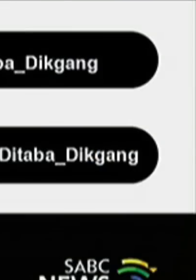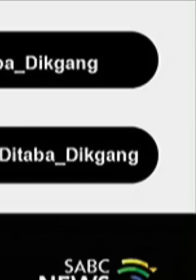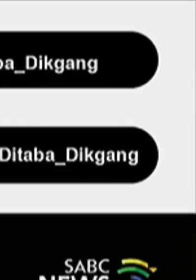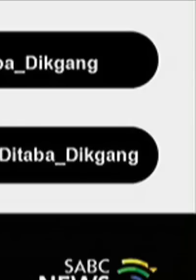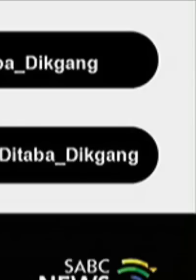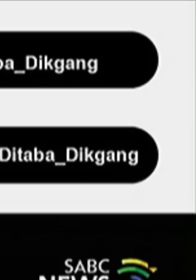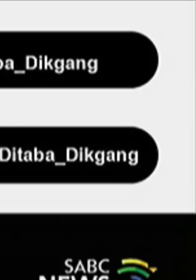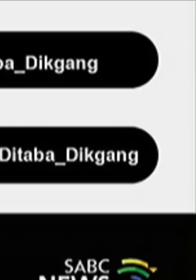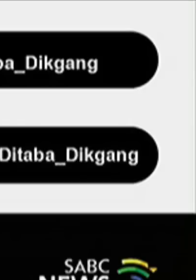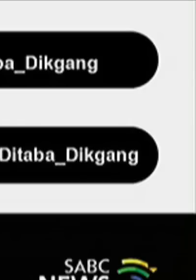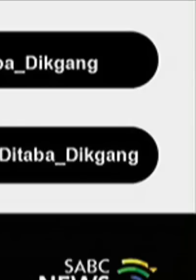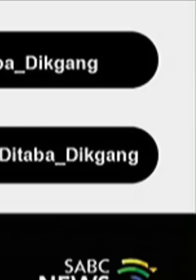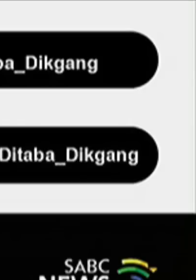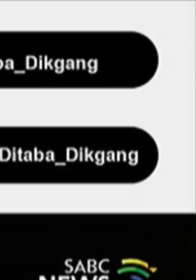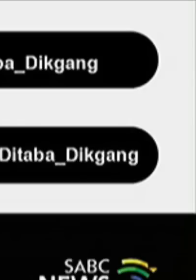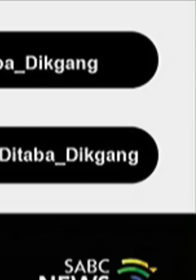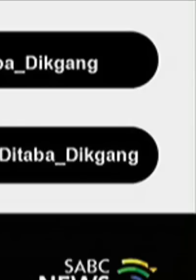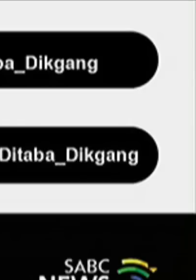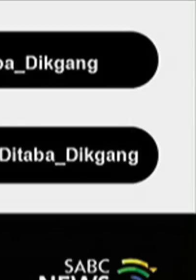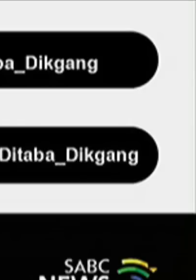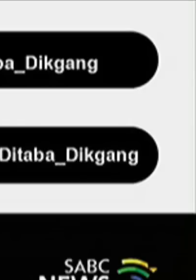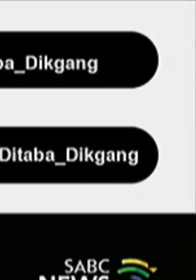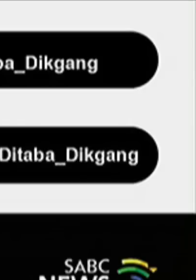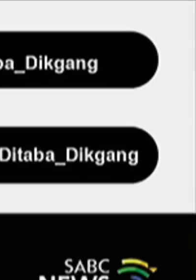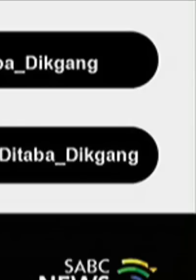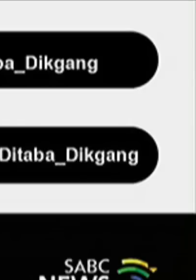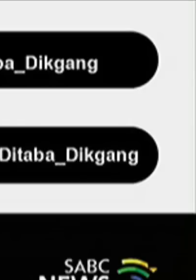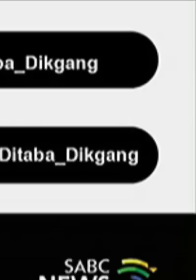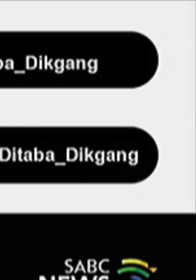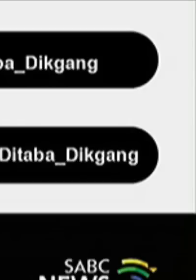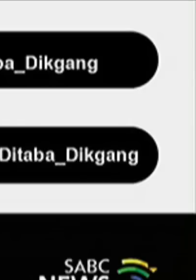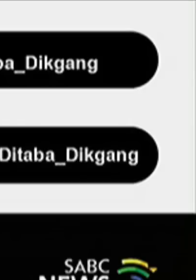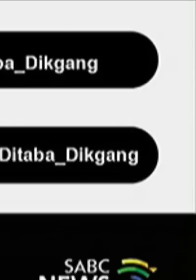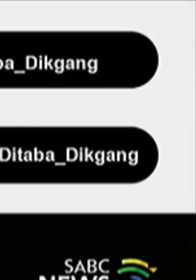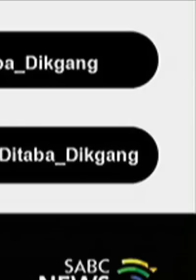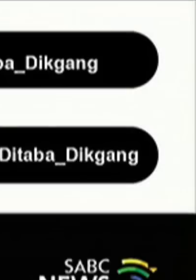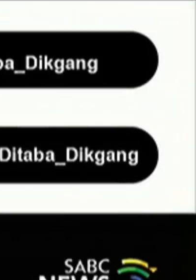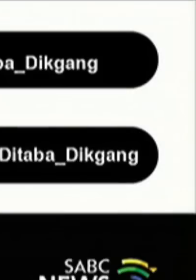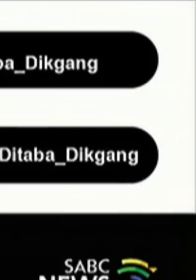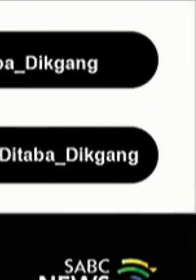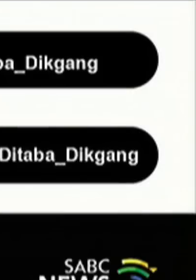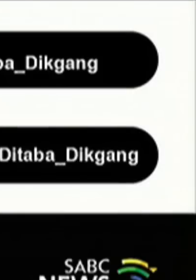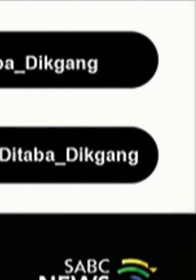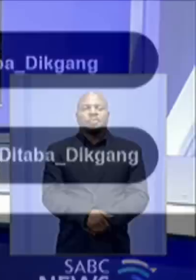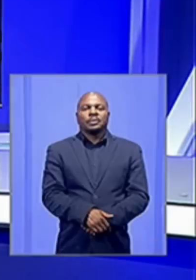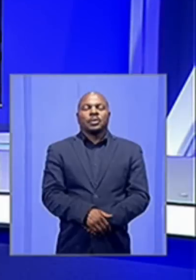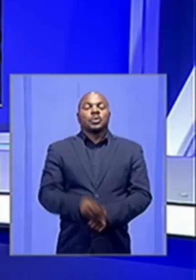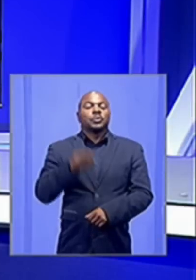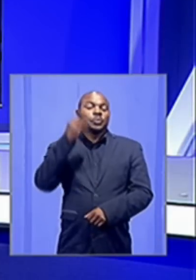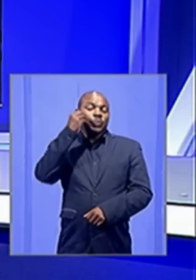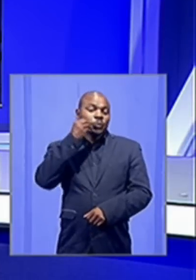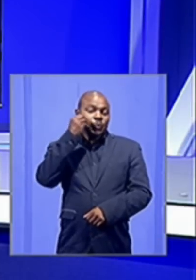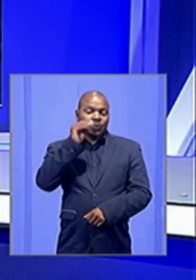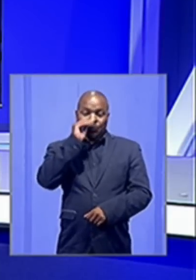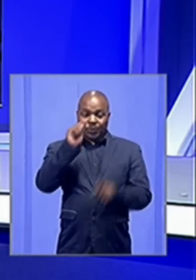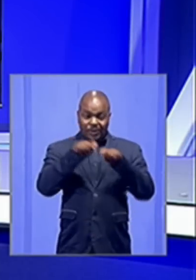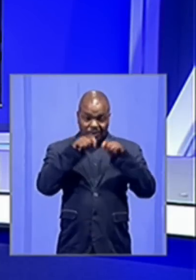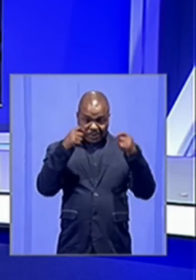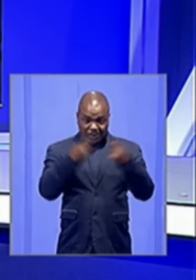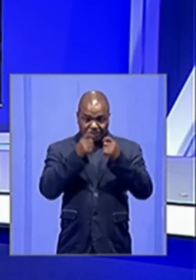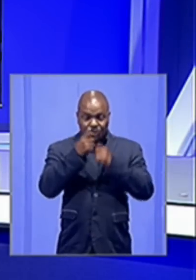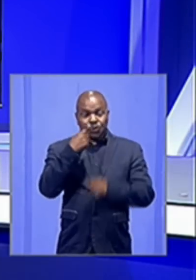X, YouTube e šita le nomorong ya rena ya WhatsApp fa o le ka kgatha go tema ba sehlopha sa ditaba tša Sesotho